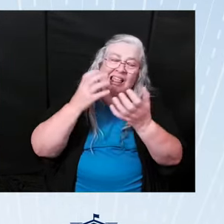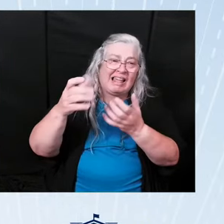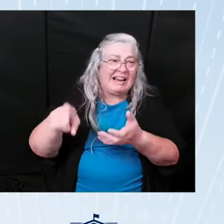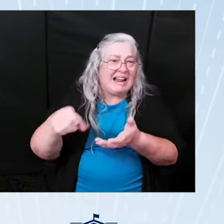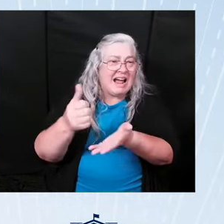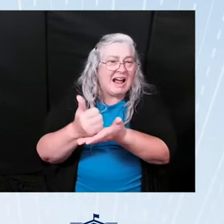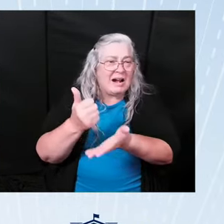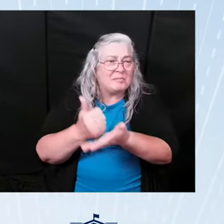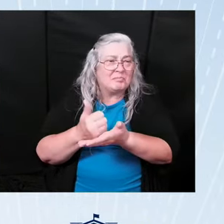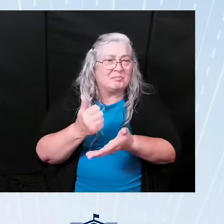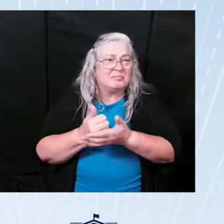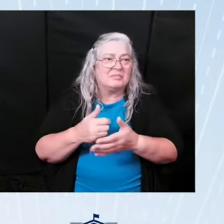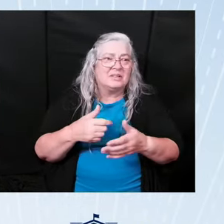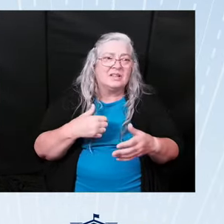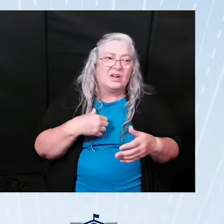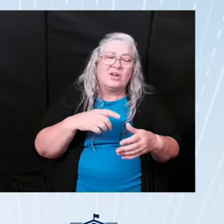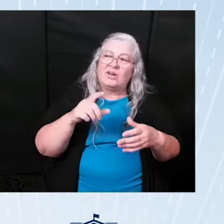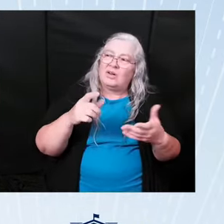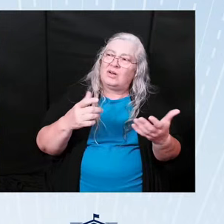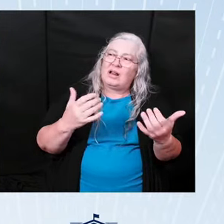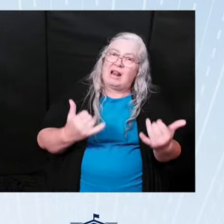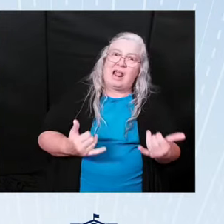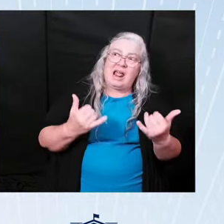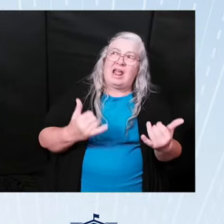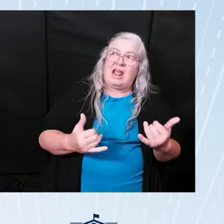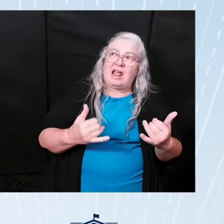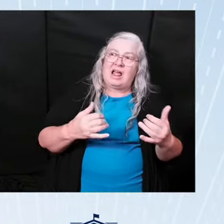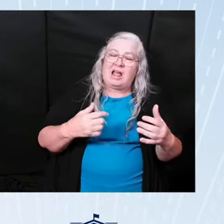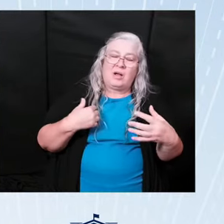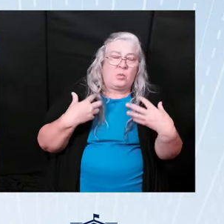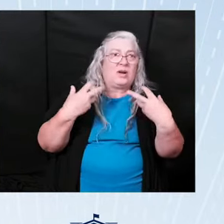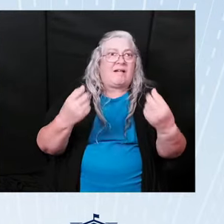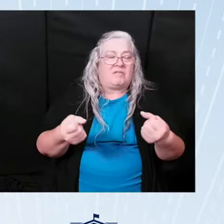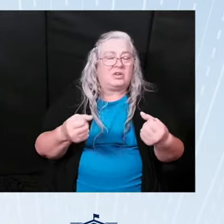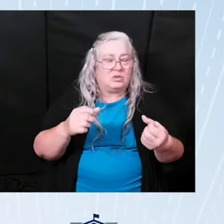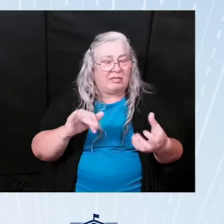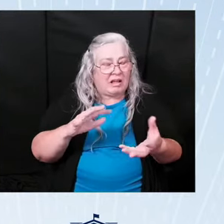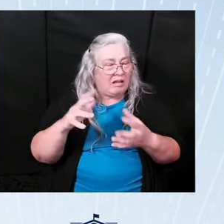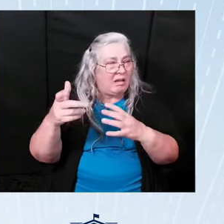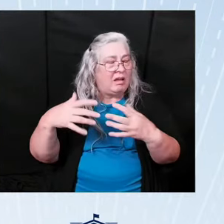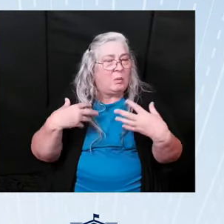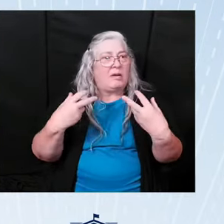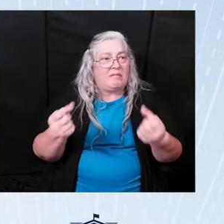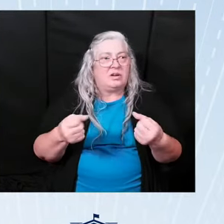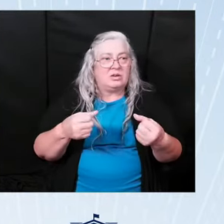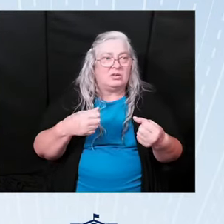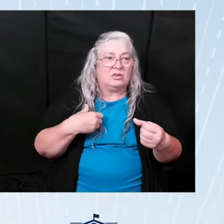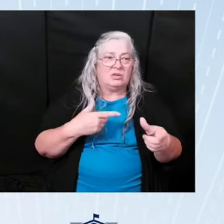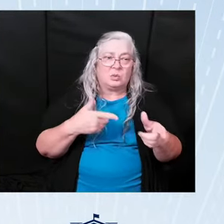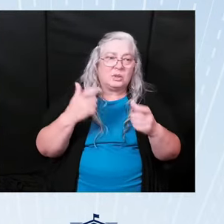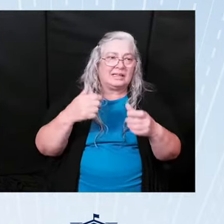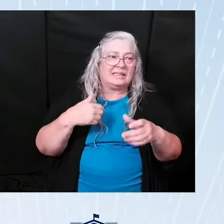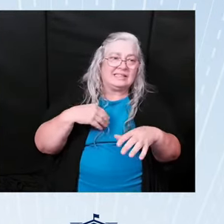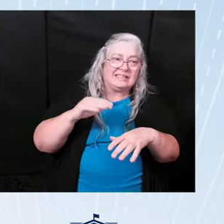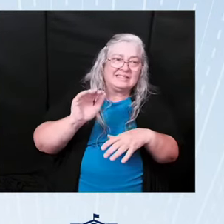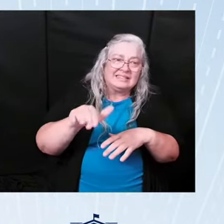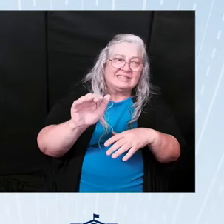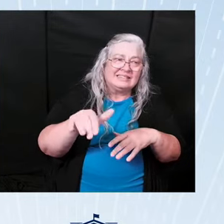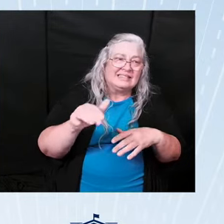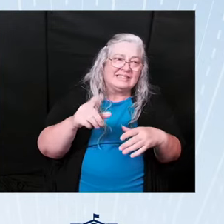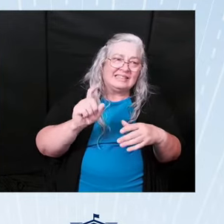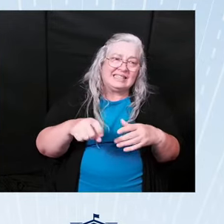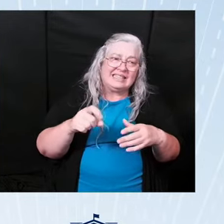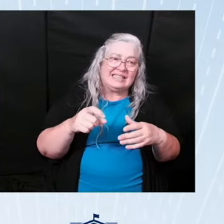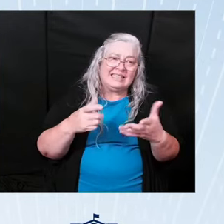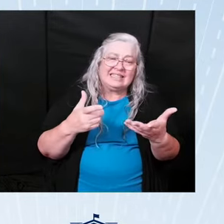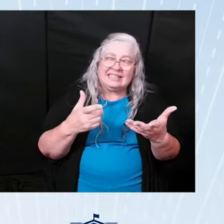built, designed, and engineered by the federal government broke when they were not supposed to. And so now we have to build